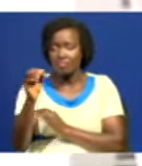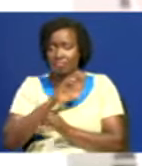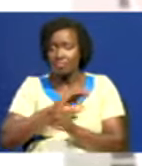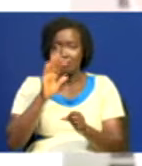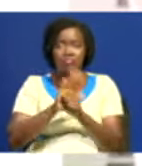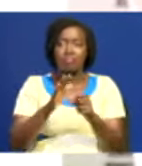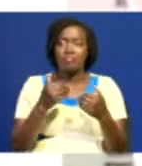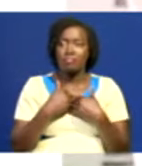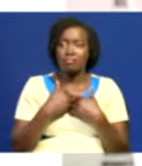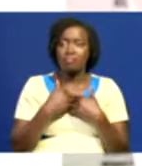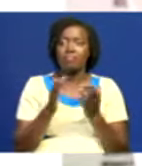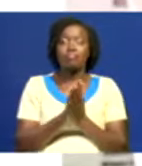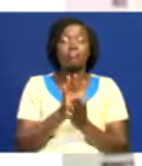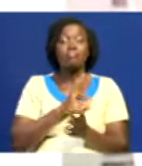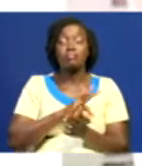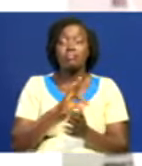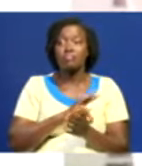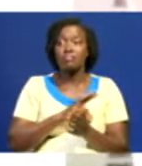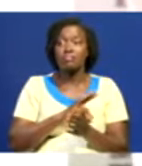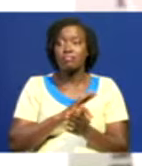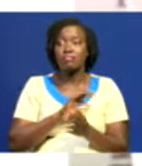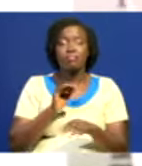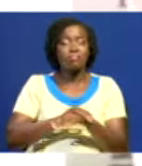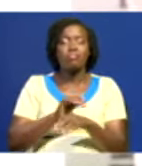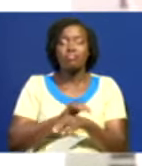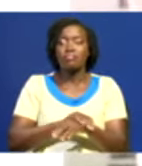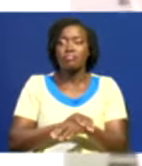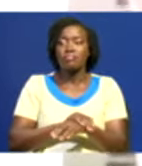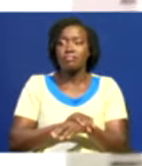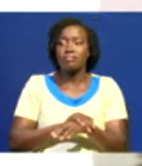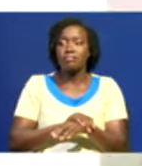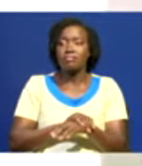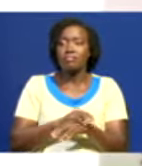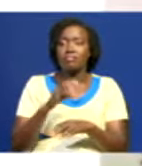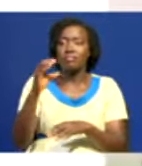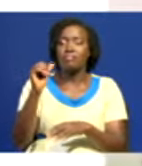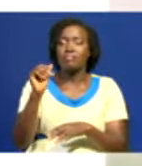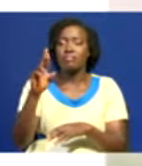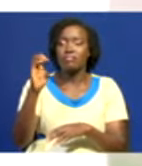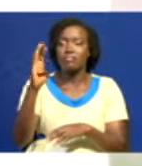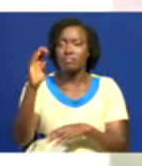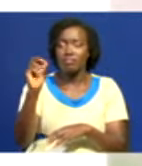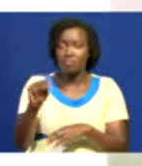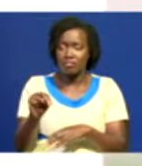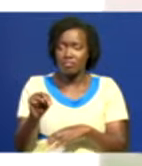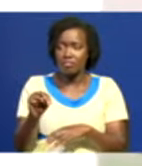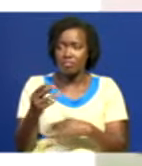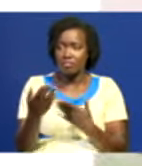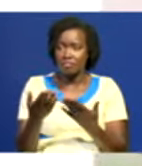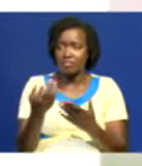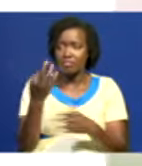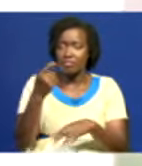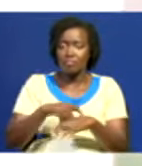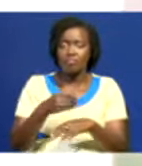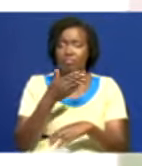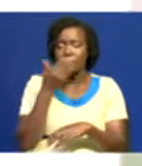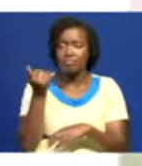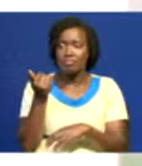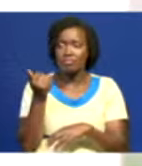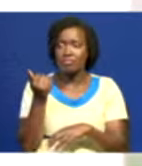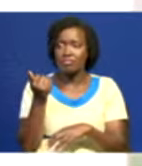the ecological benefits, bamboo is very good when it comes to carbon sequestration. It is three times better